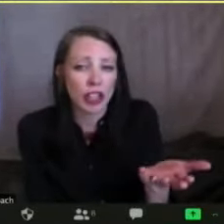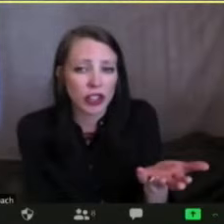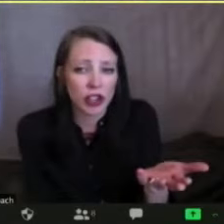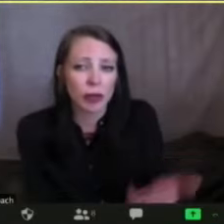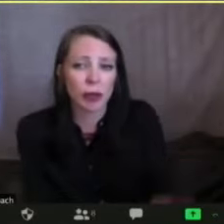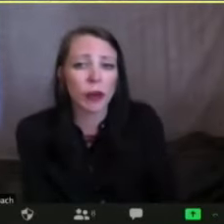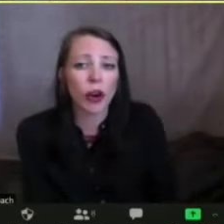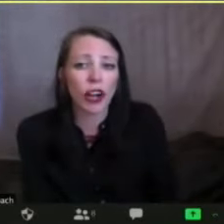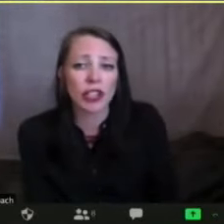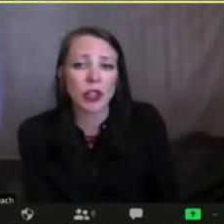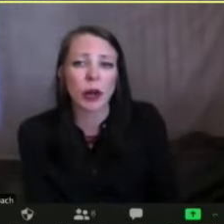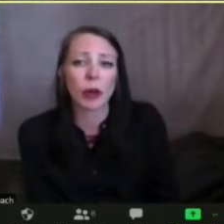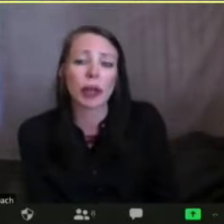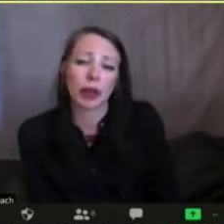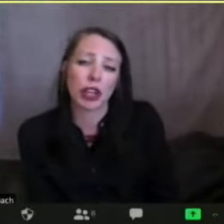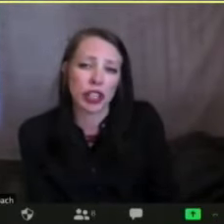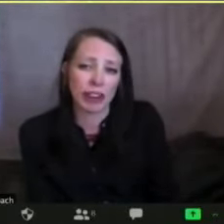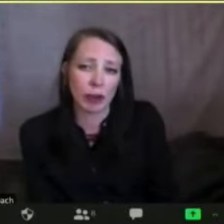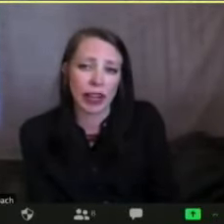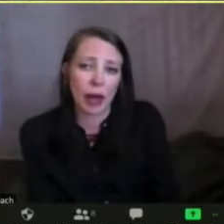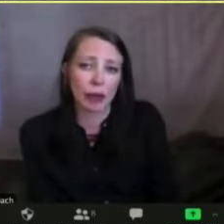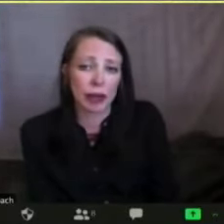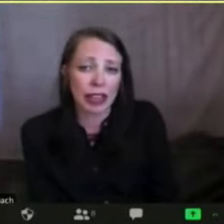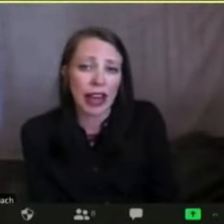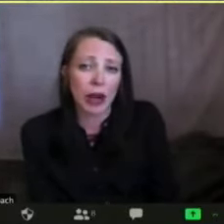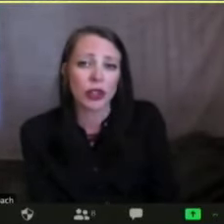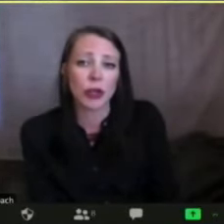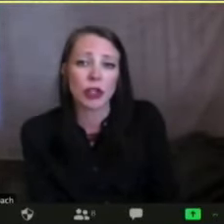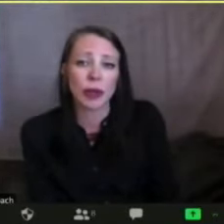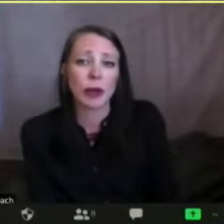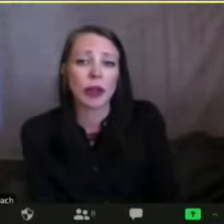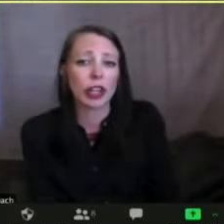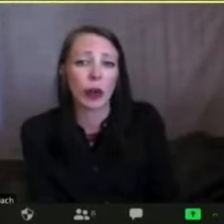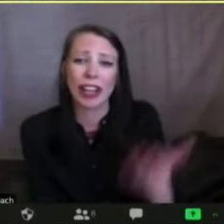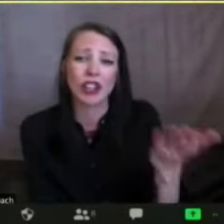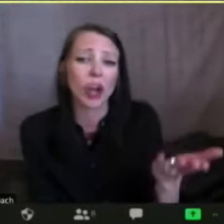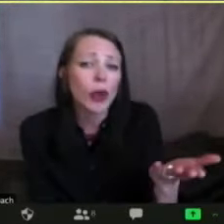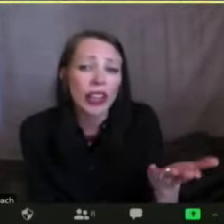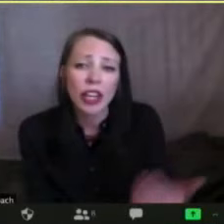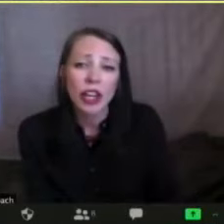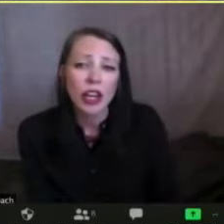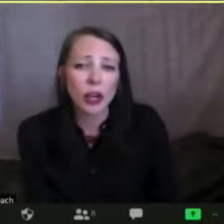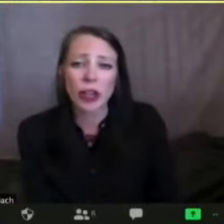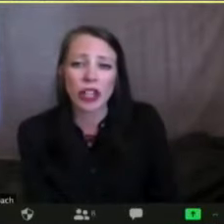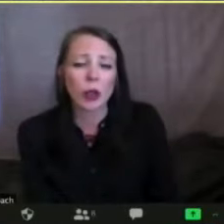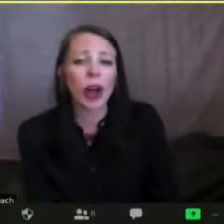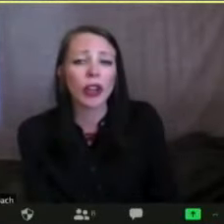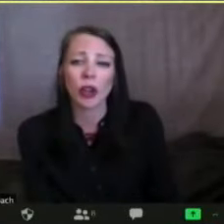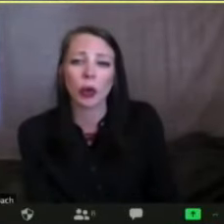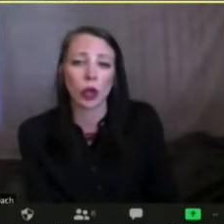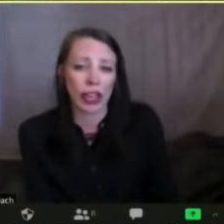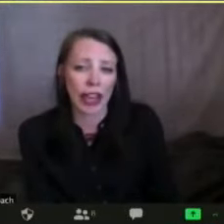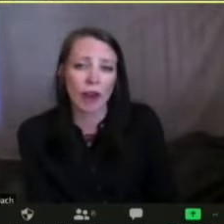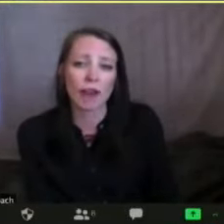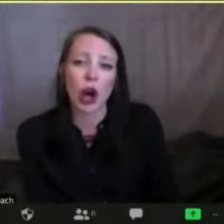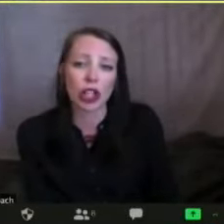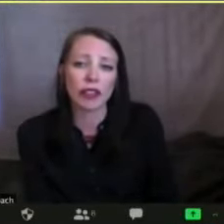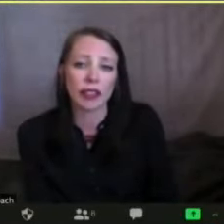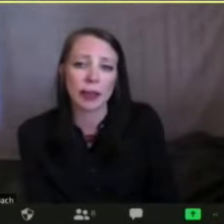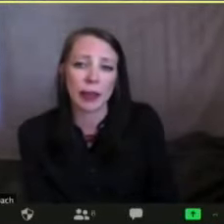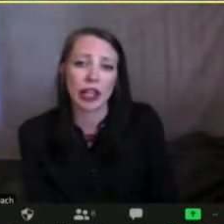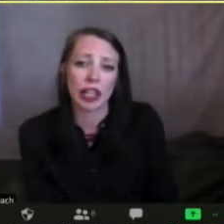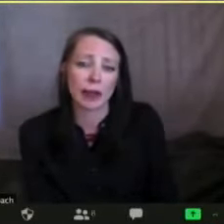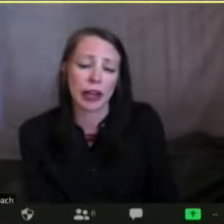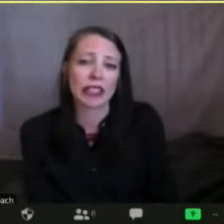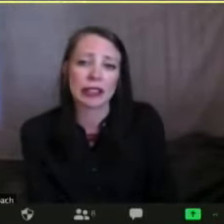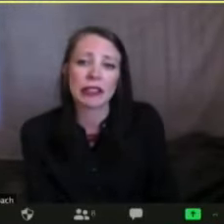bit of gestures before. And so I really appreciate everybody helping me out too. So it's been really great. And Jody as well, you know, looking out for all of us. It's